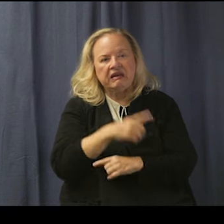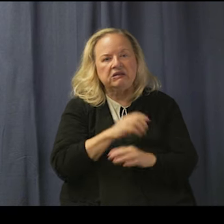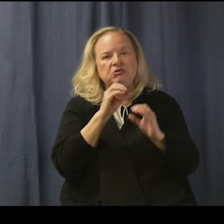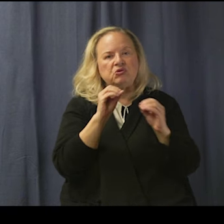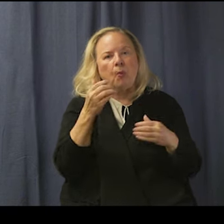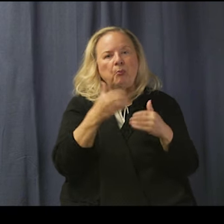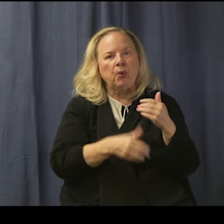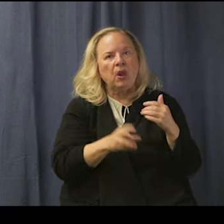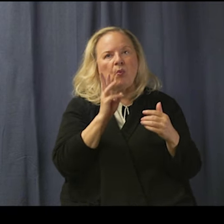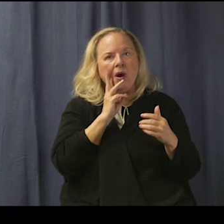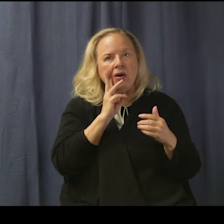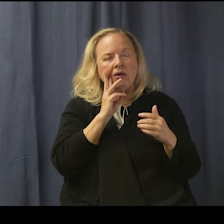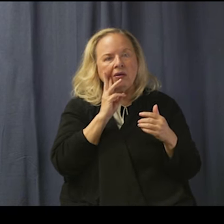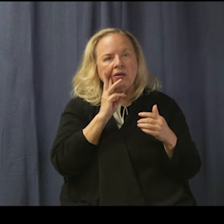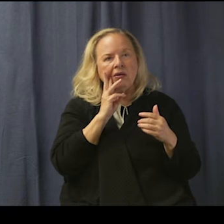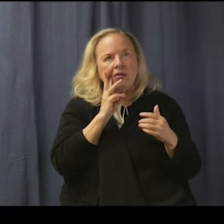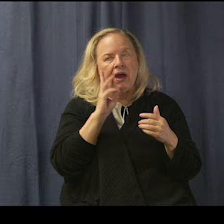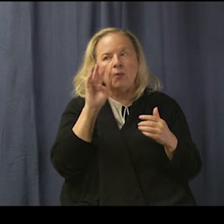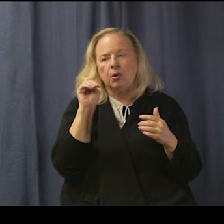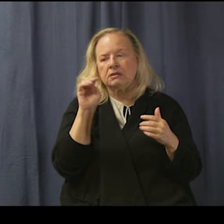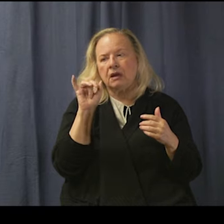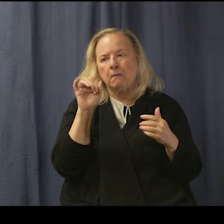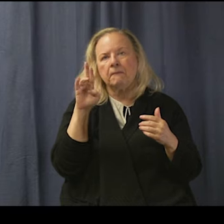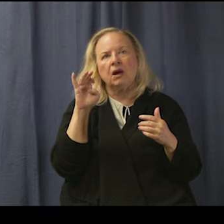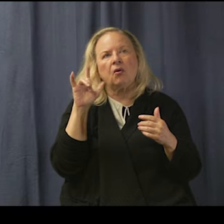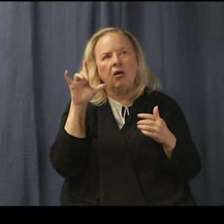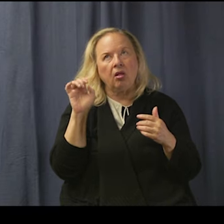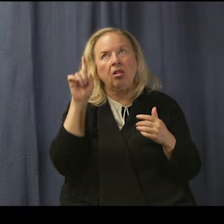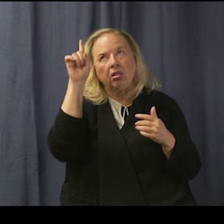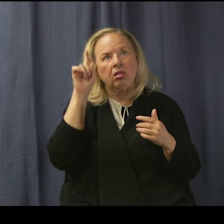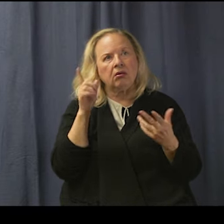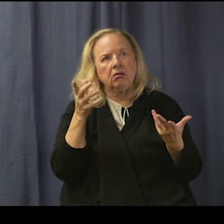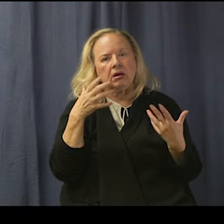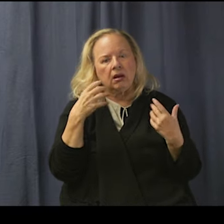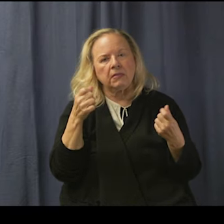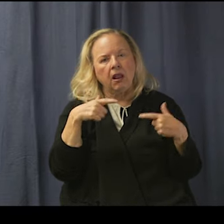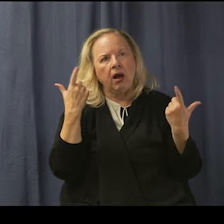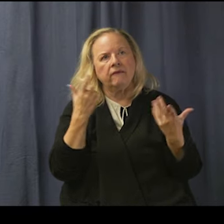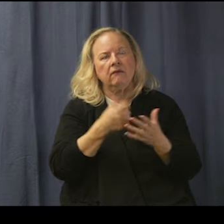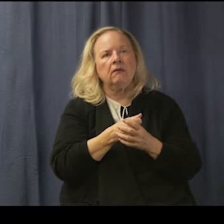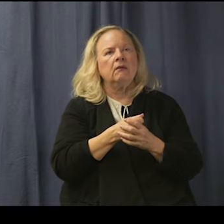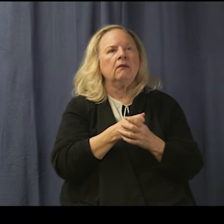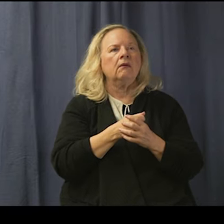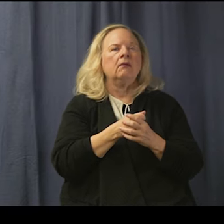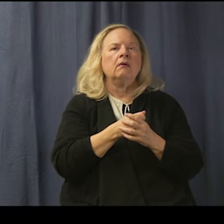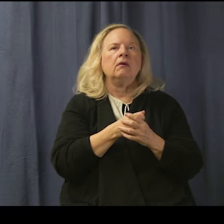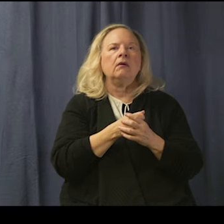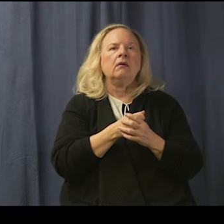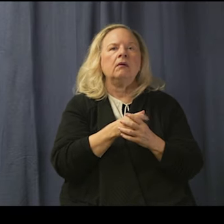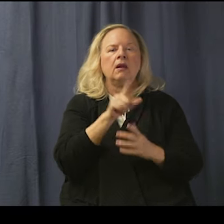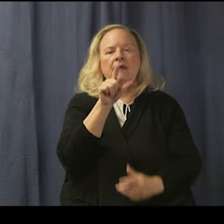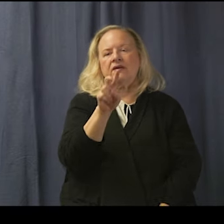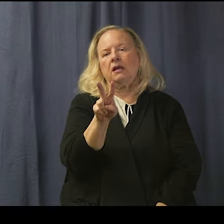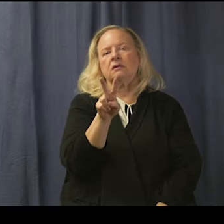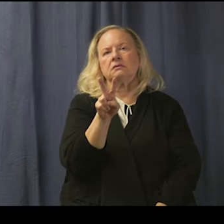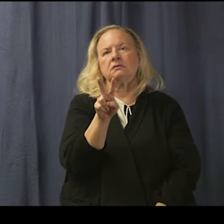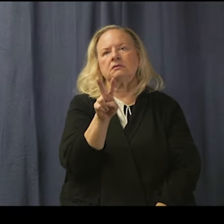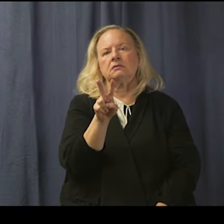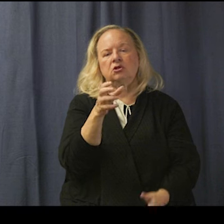or water? You know that was a miracle. Okay, then What do we see? Look at